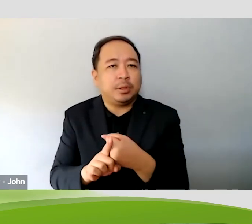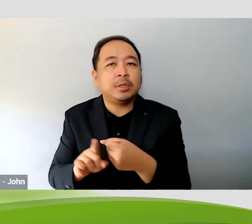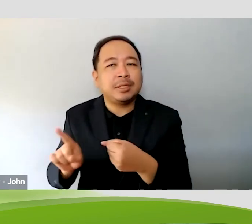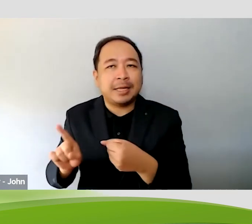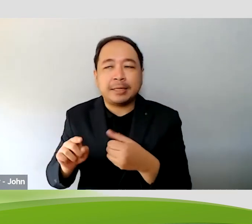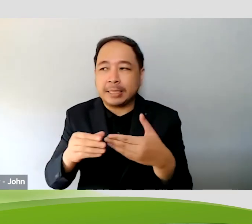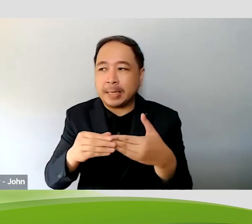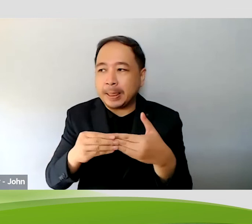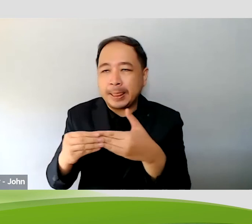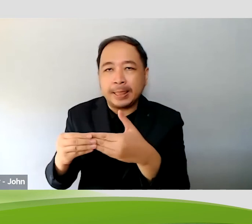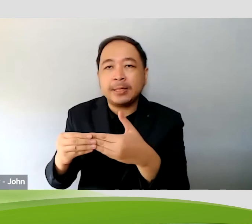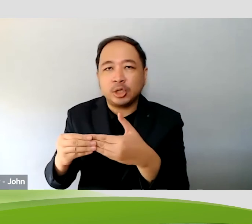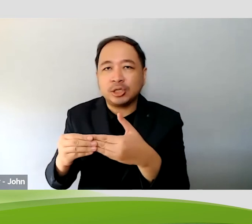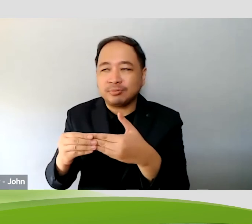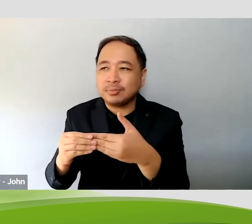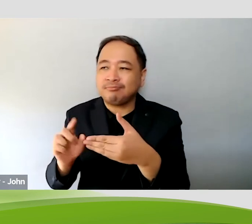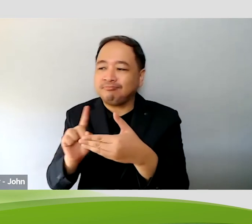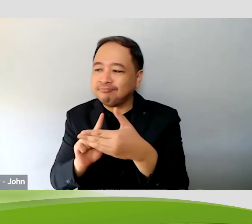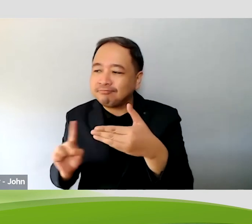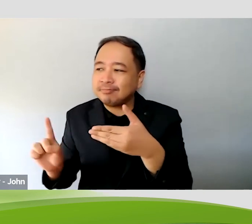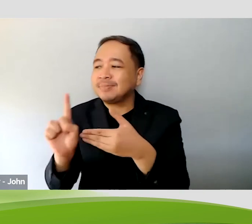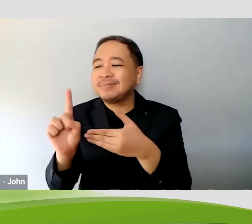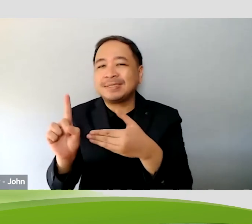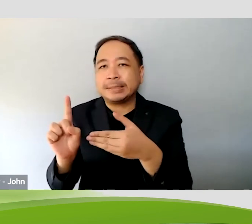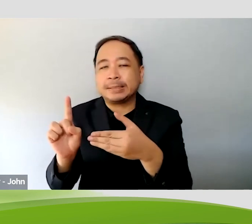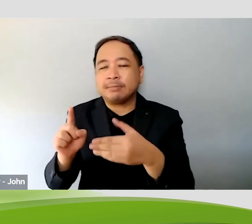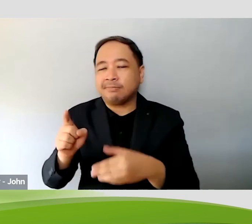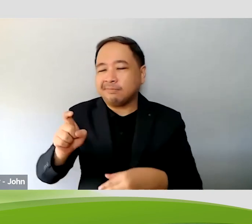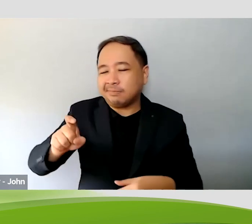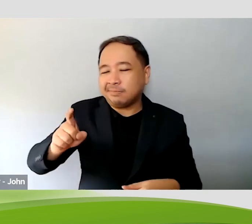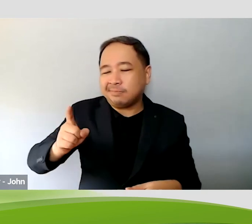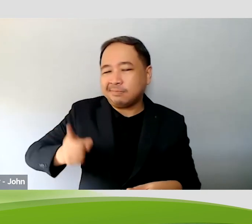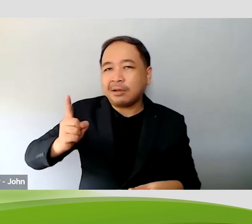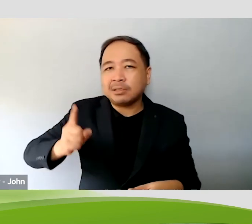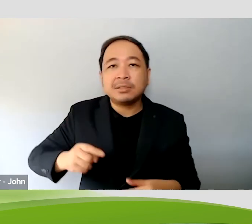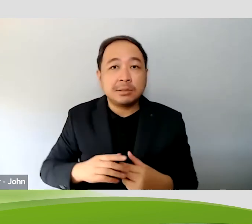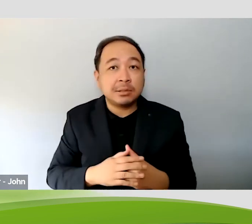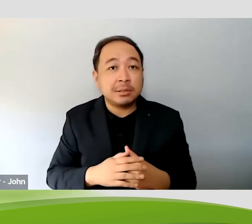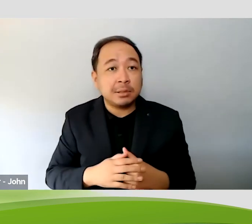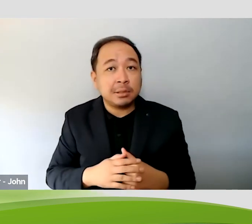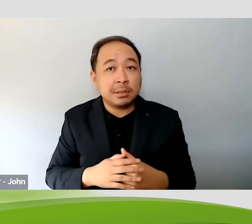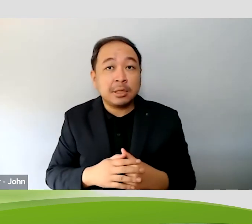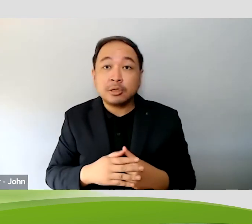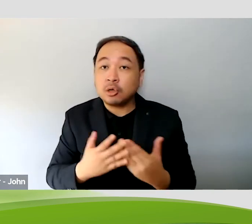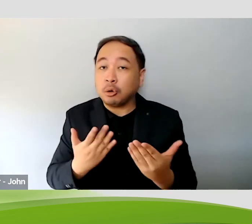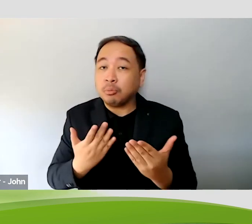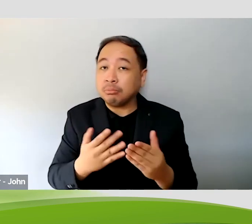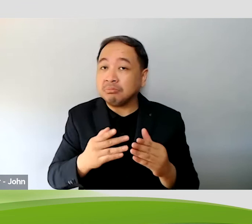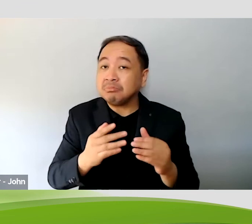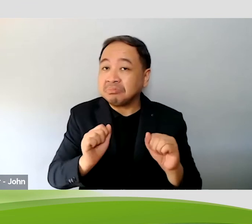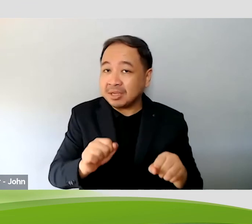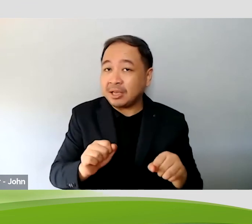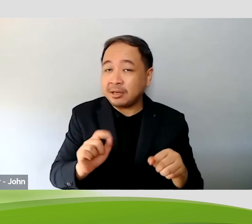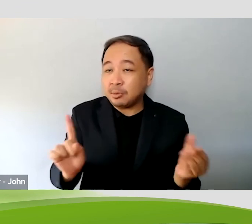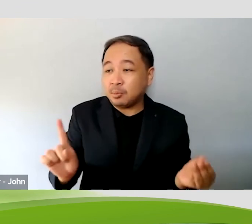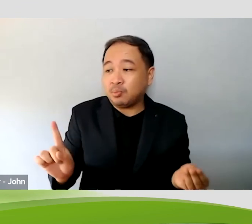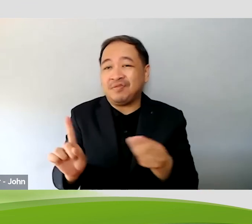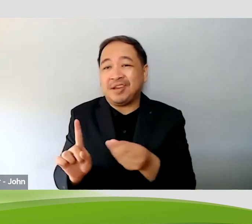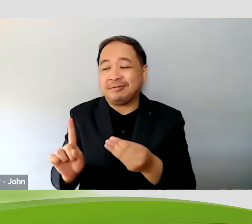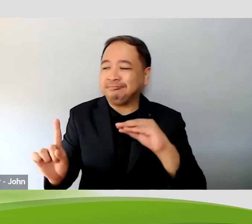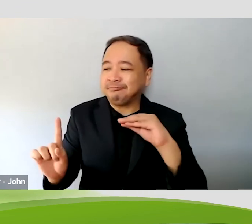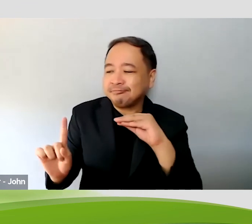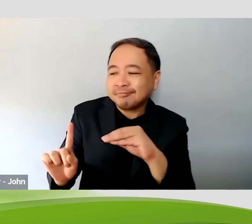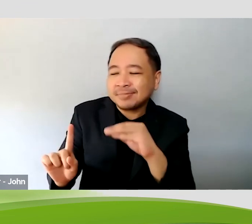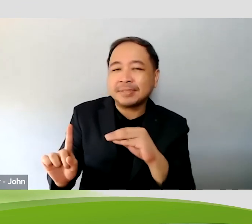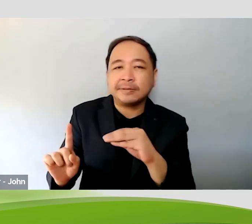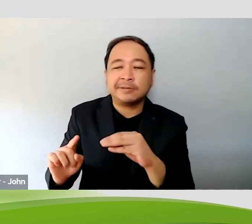important. So if we are able to provide leadership training for the women, the grassroots women,